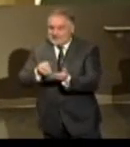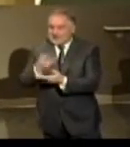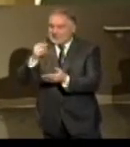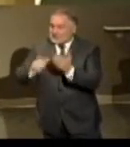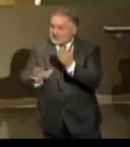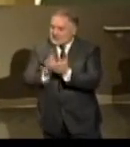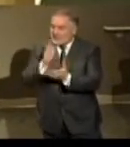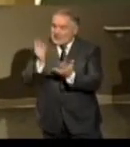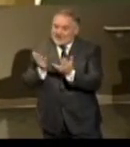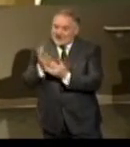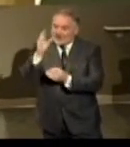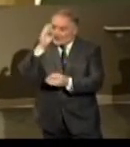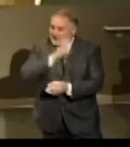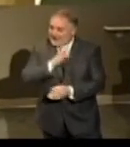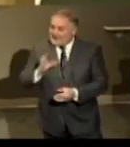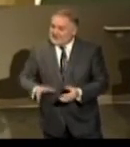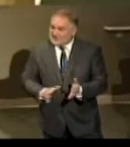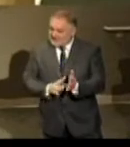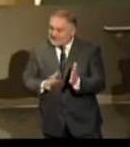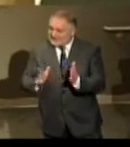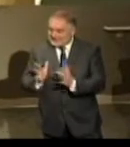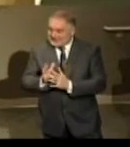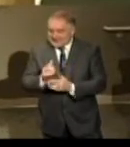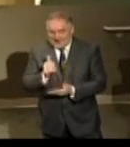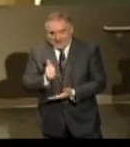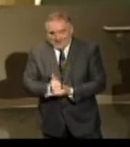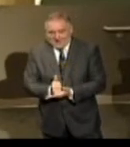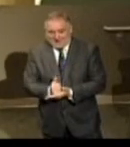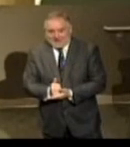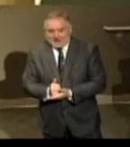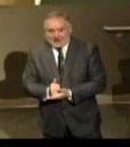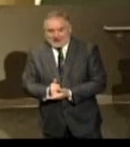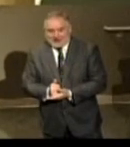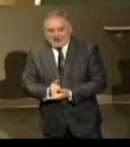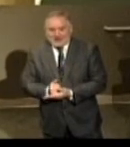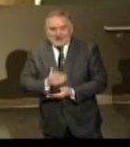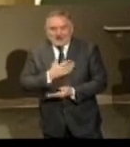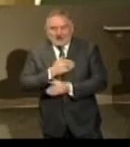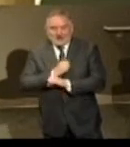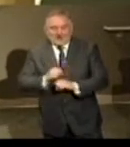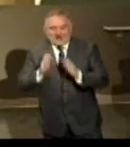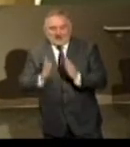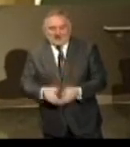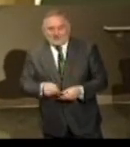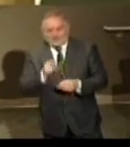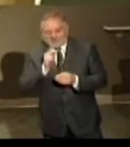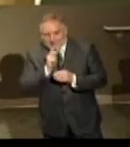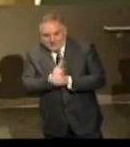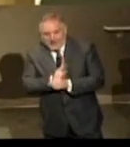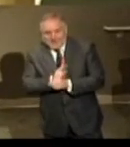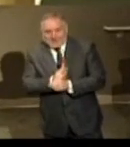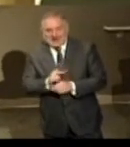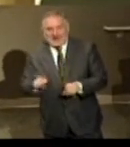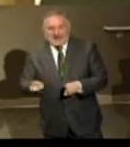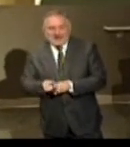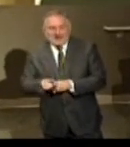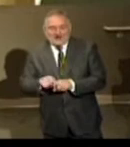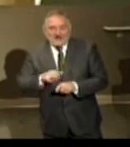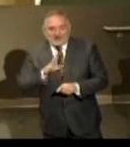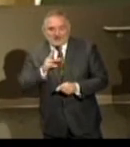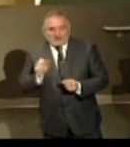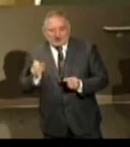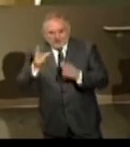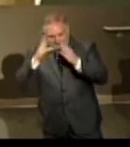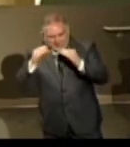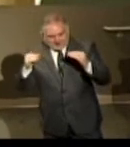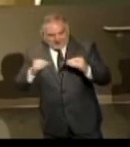glory by Christ Jesus. Can I get an amen to that? My Savior has promised, as I was with Moses, I'll be with you. Let